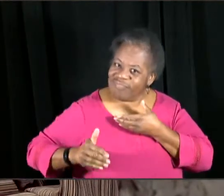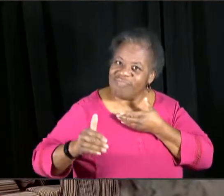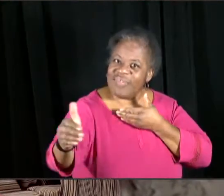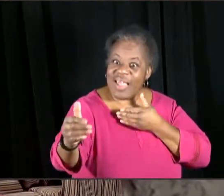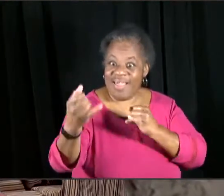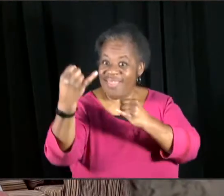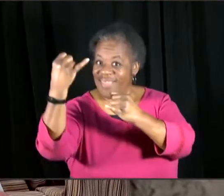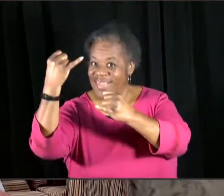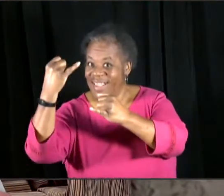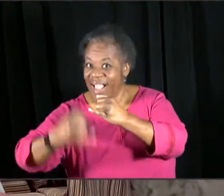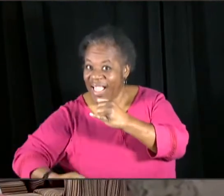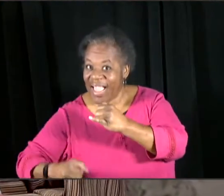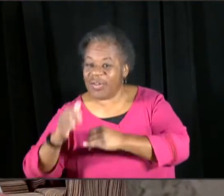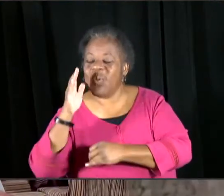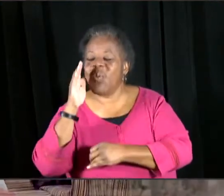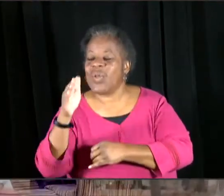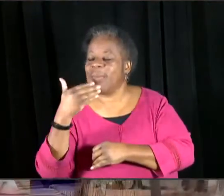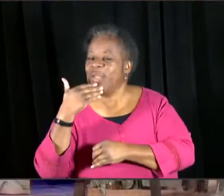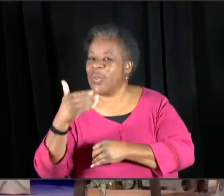good.